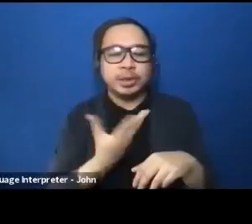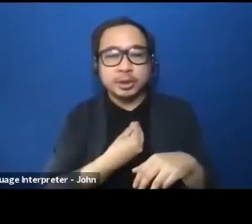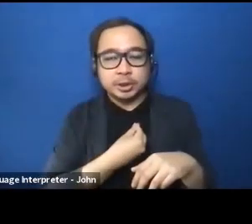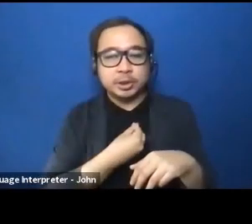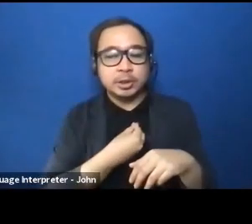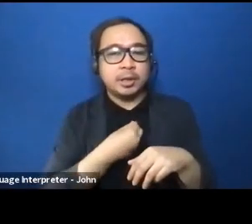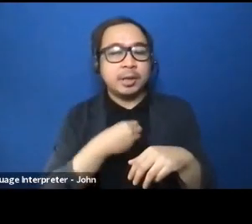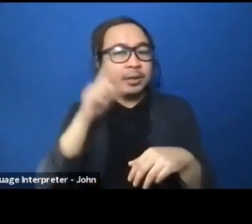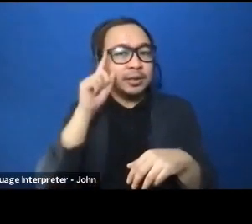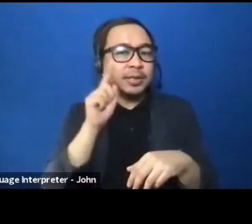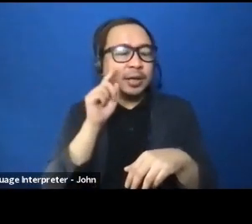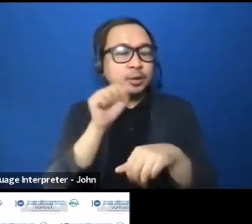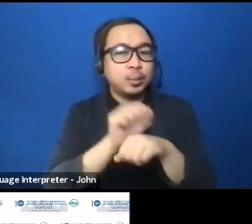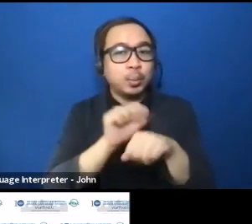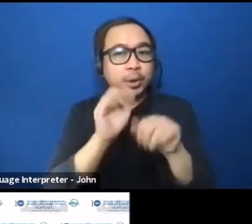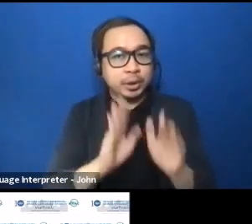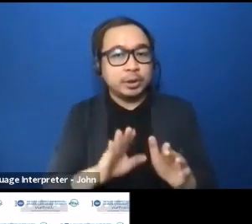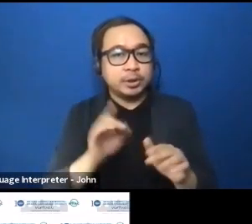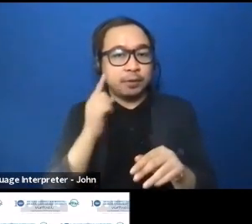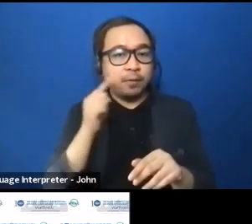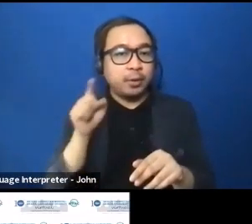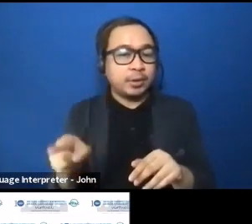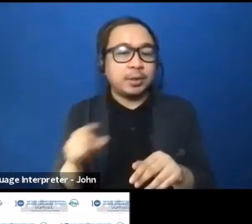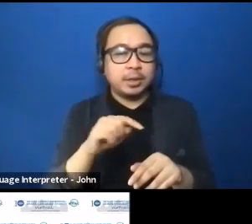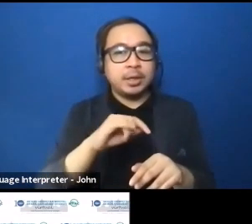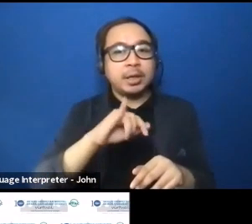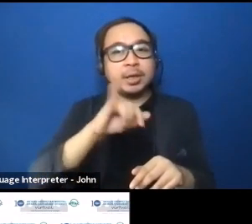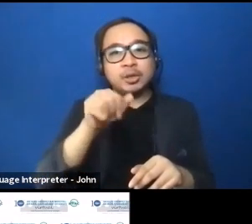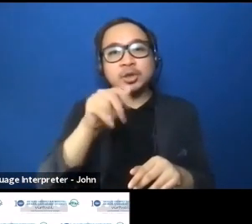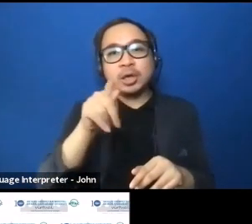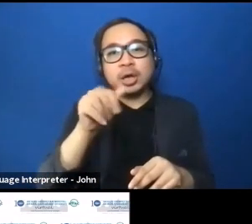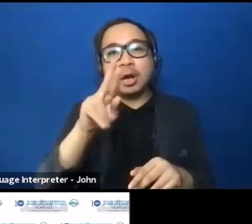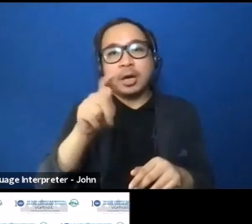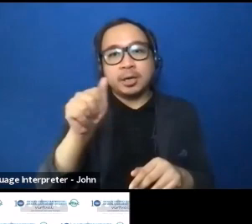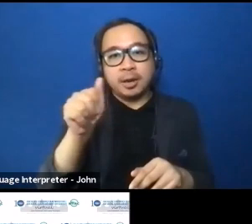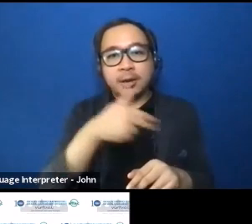Indonesia. Over to you, Prabhawanti.